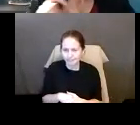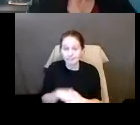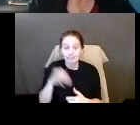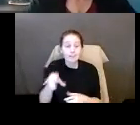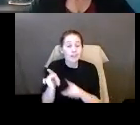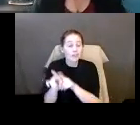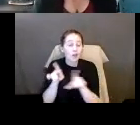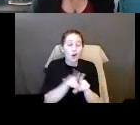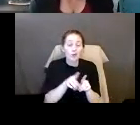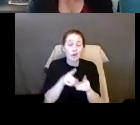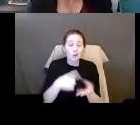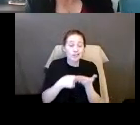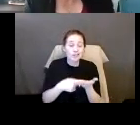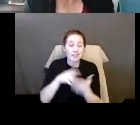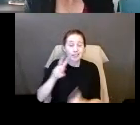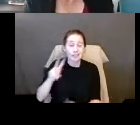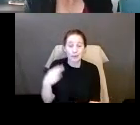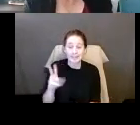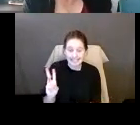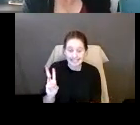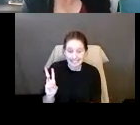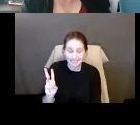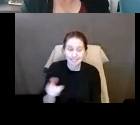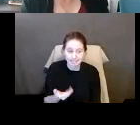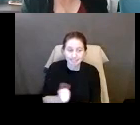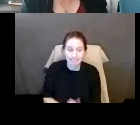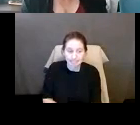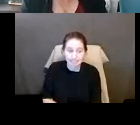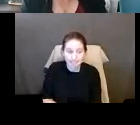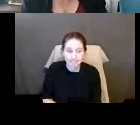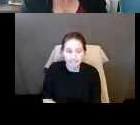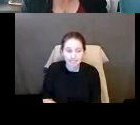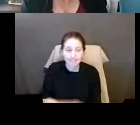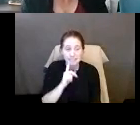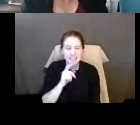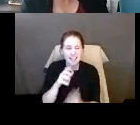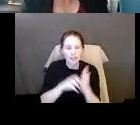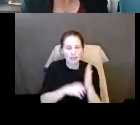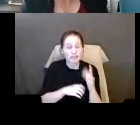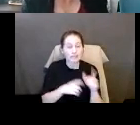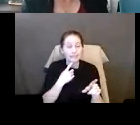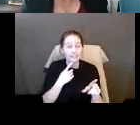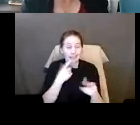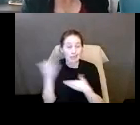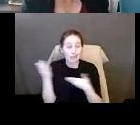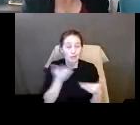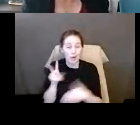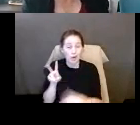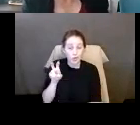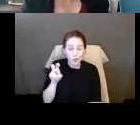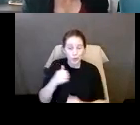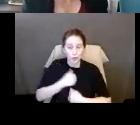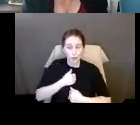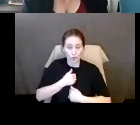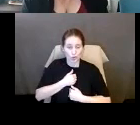also talked about in WH6, that particular inscription. It says that they brought 200 soldiers